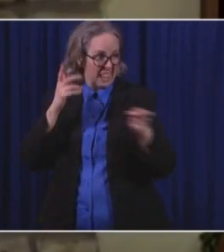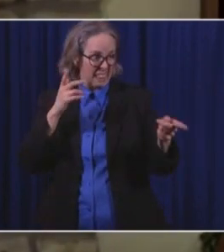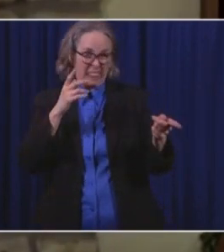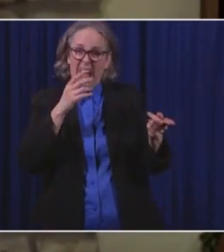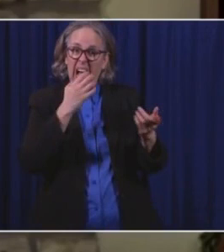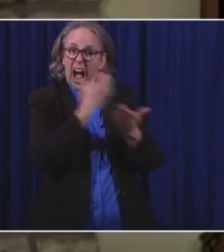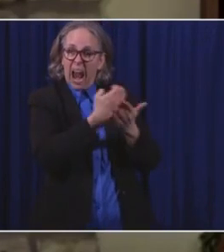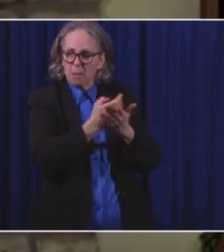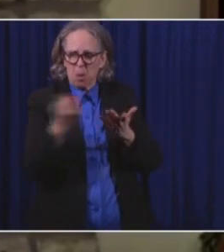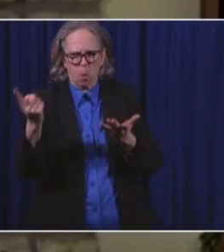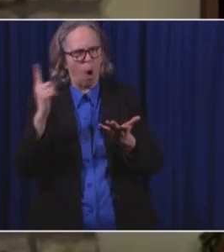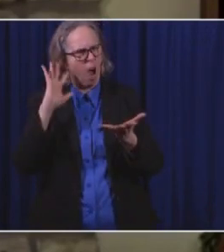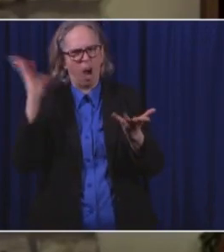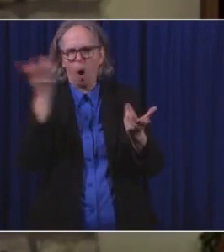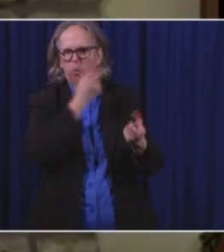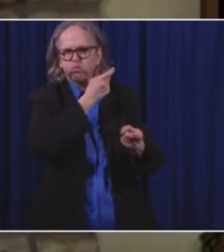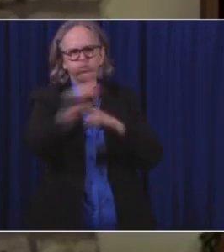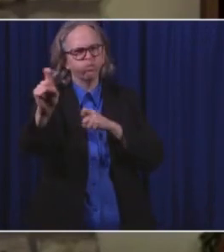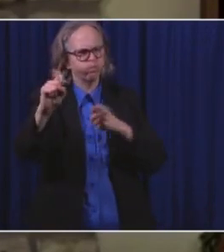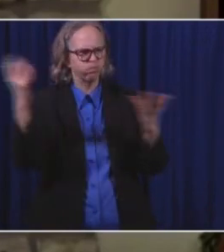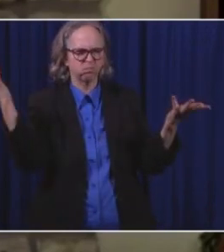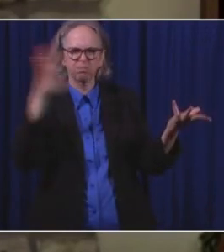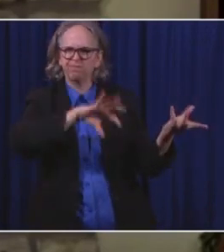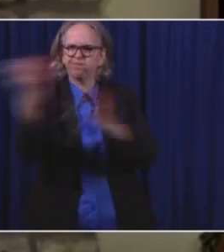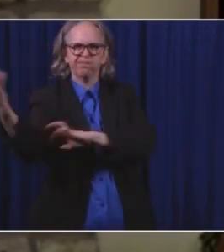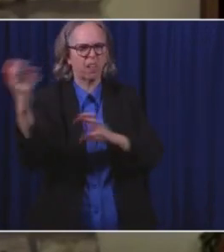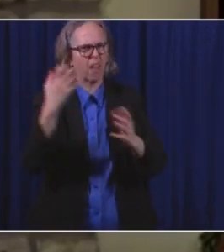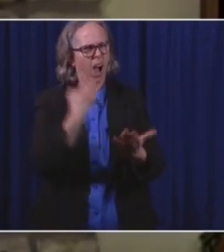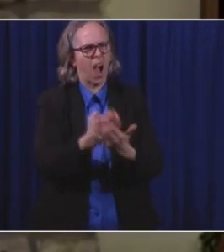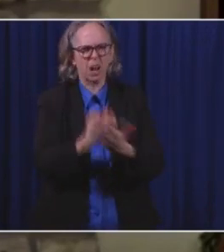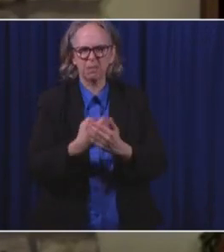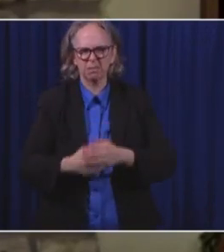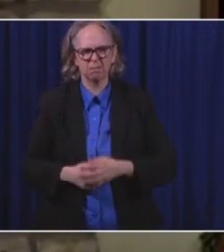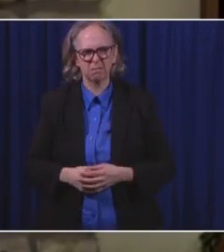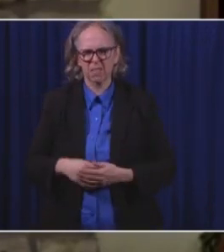more ramifications if our hospitals are filled,